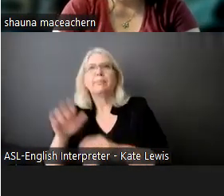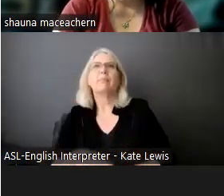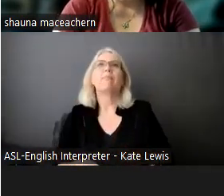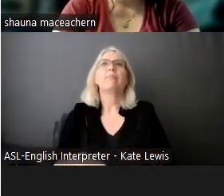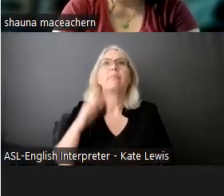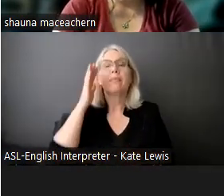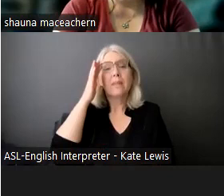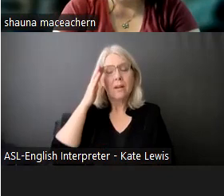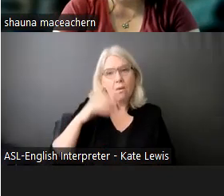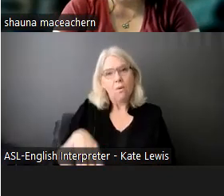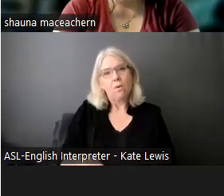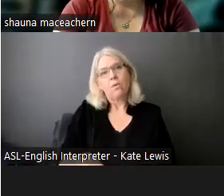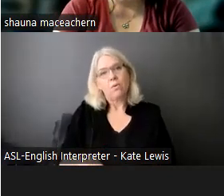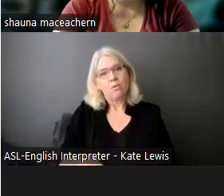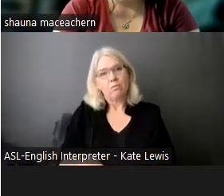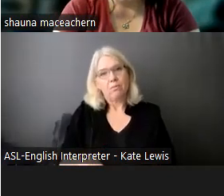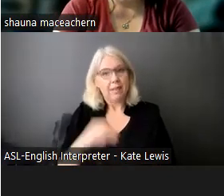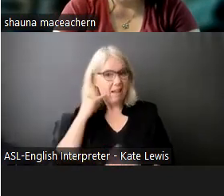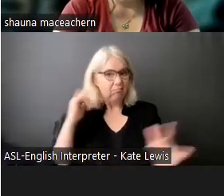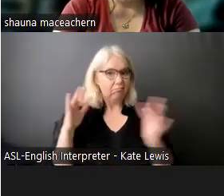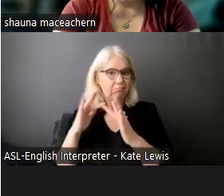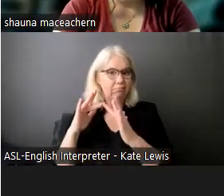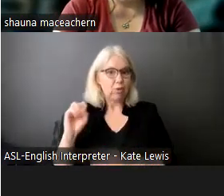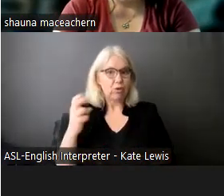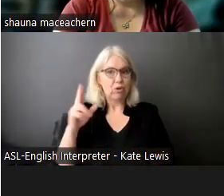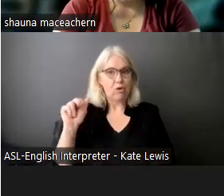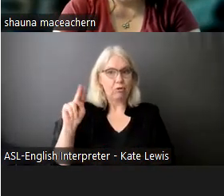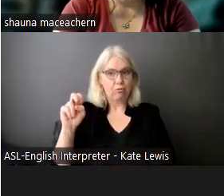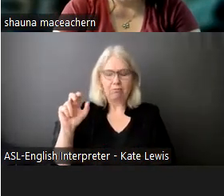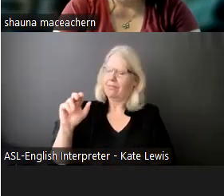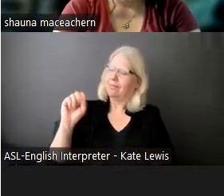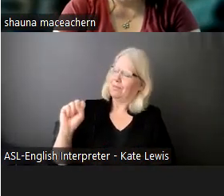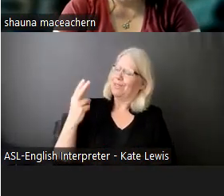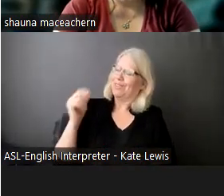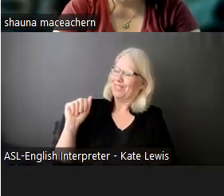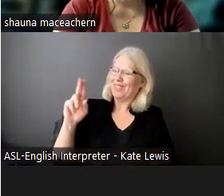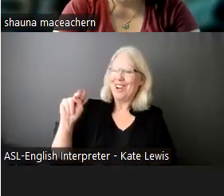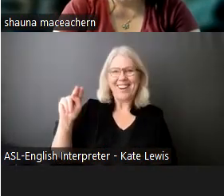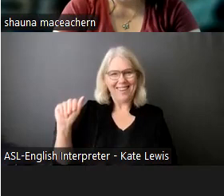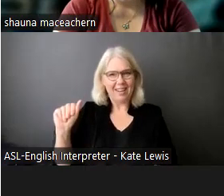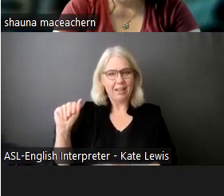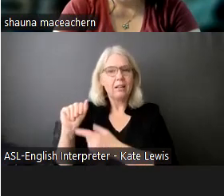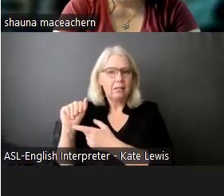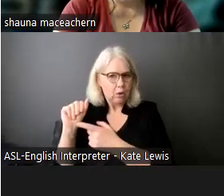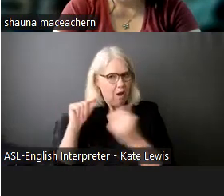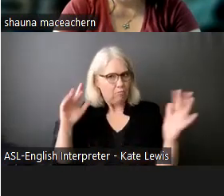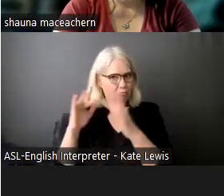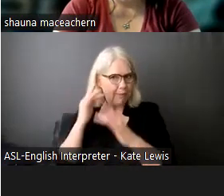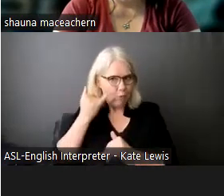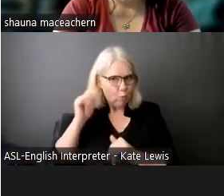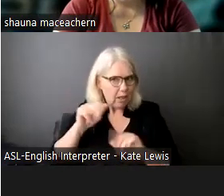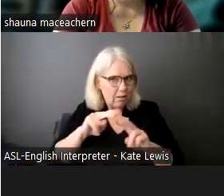her directly as a designated capacity assessor. And some resources for you to